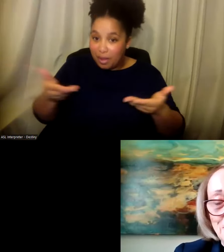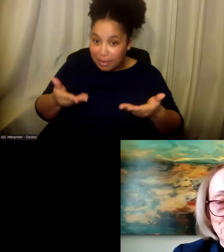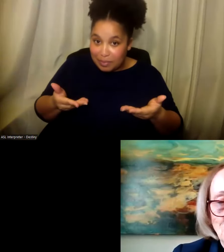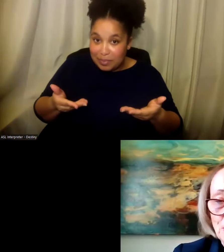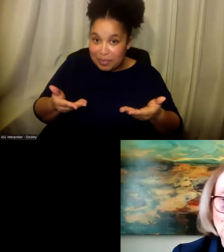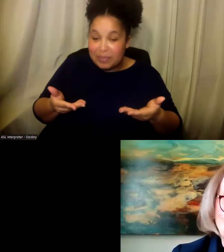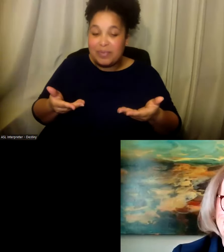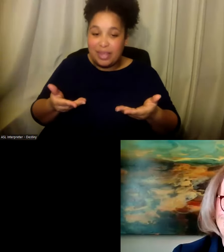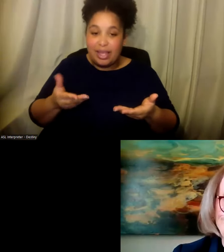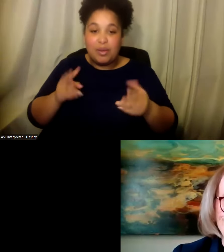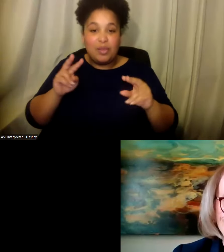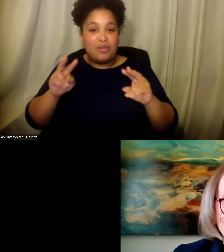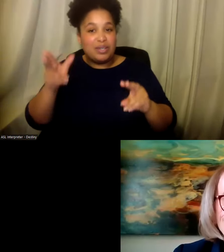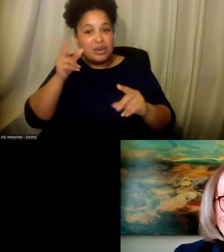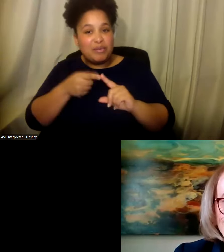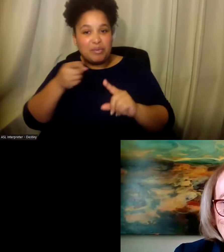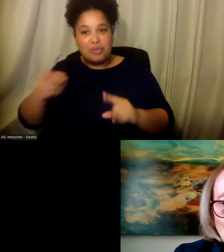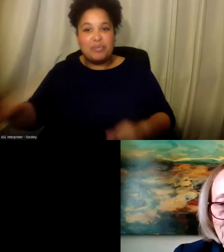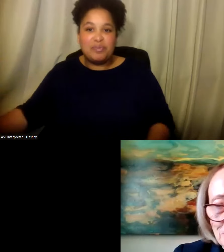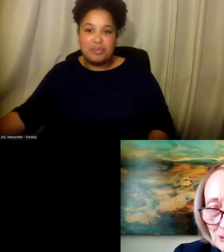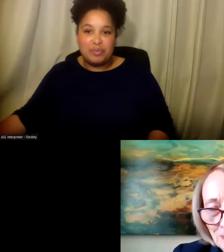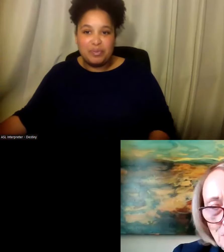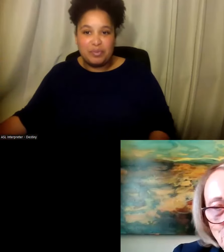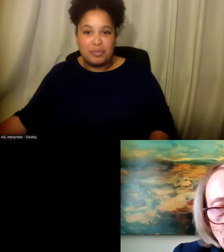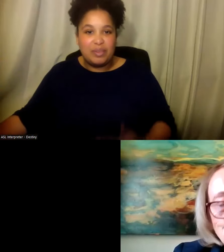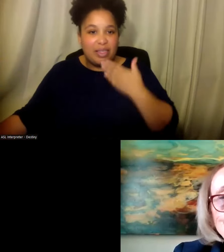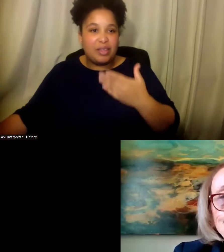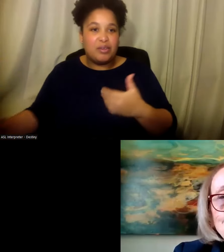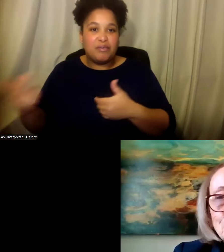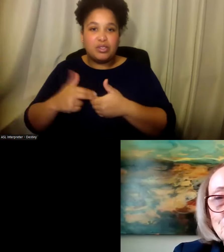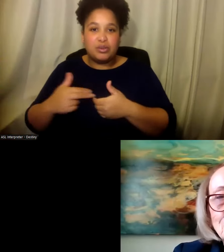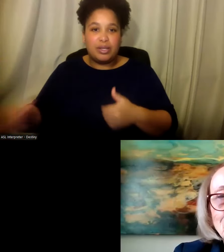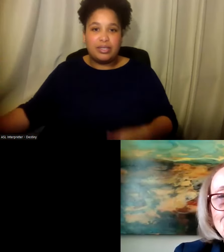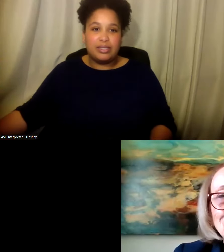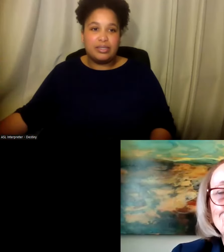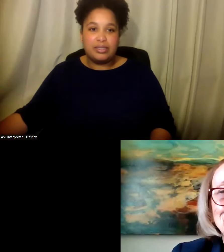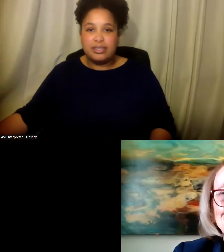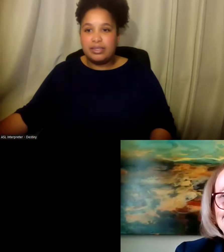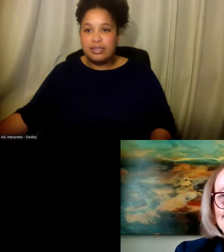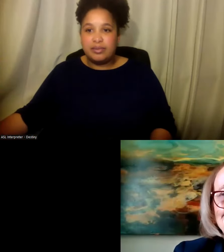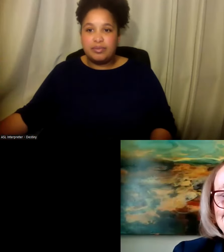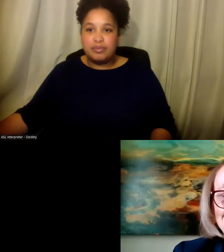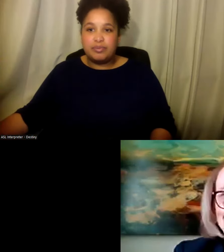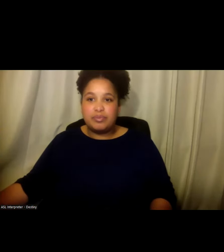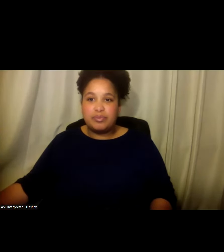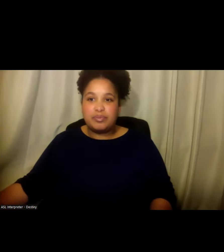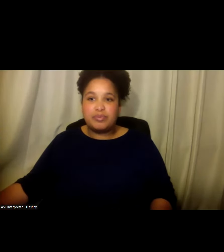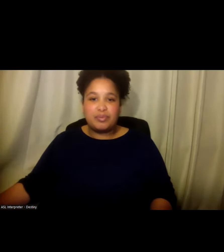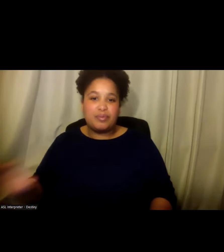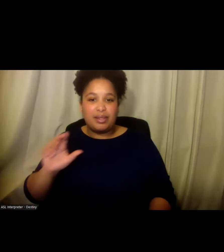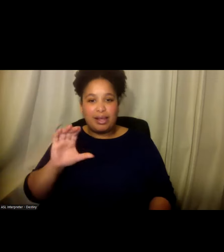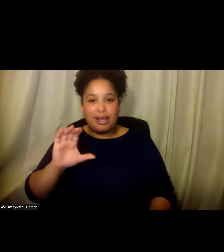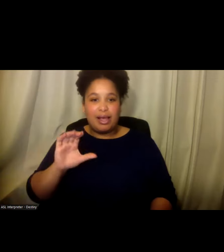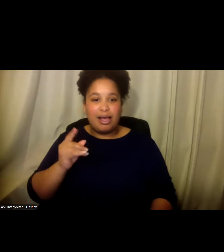and we look forward to hearing from you. Thanks for joining. Yeah, Catherine, so terrific to see you